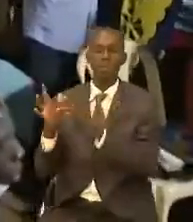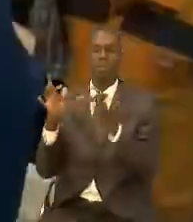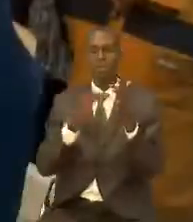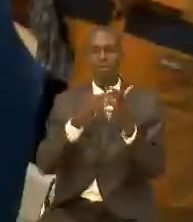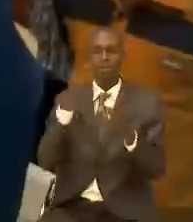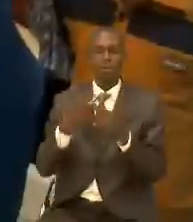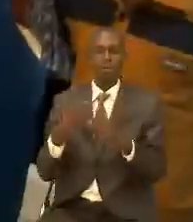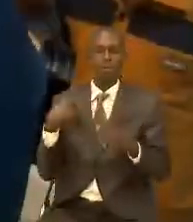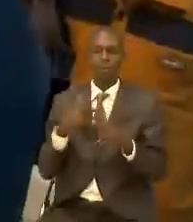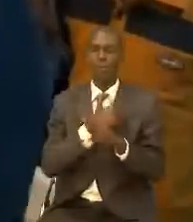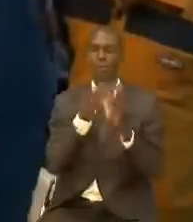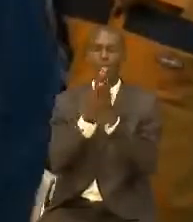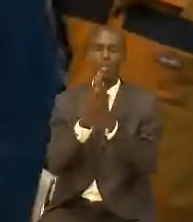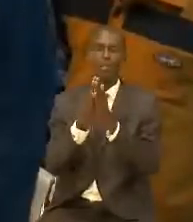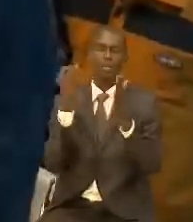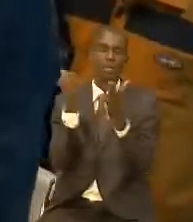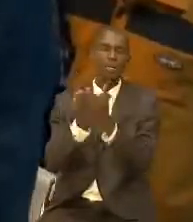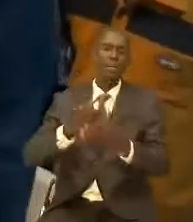we pray.